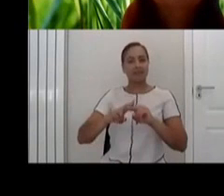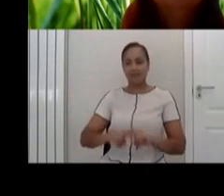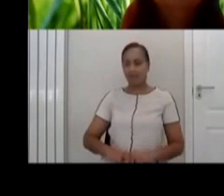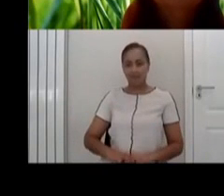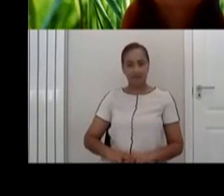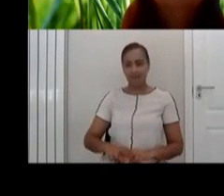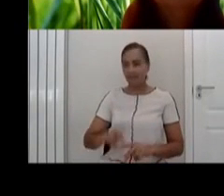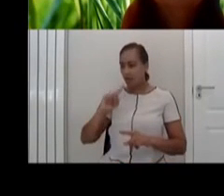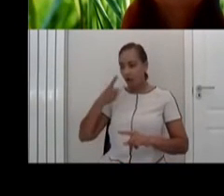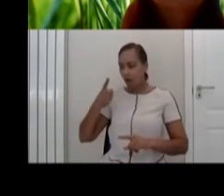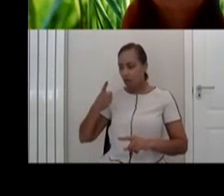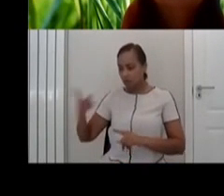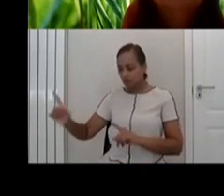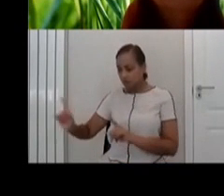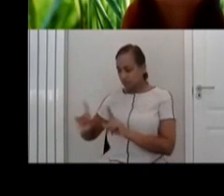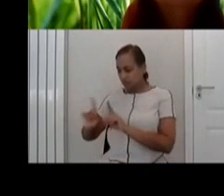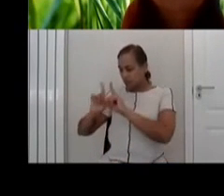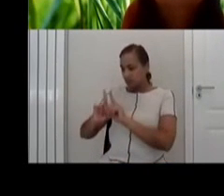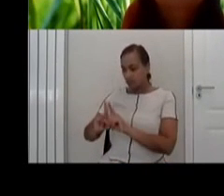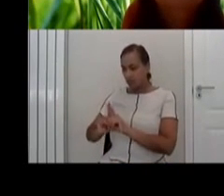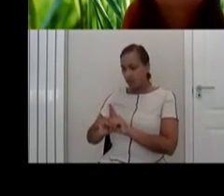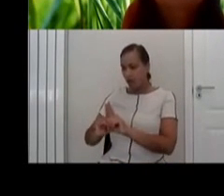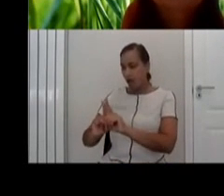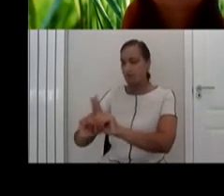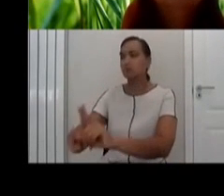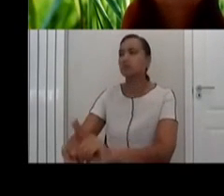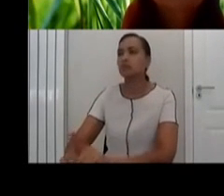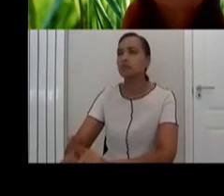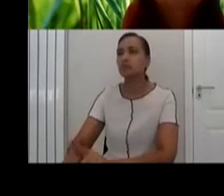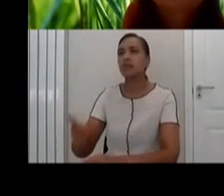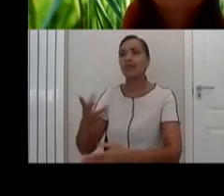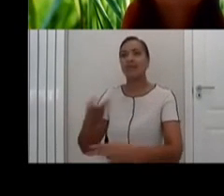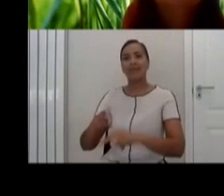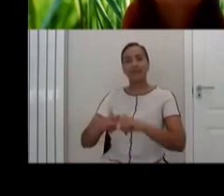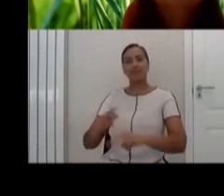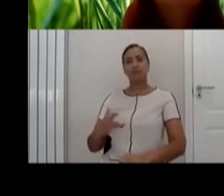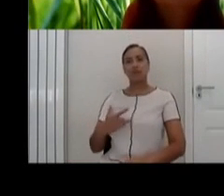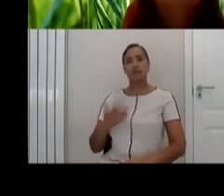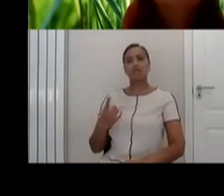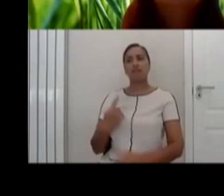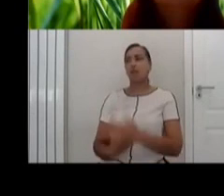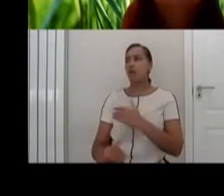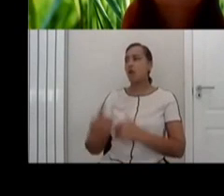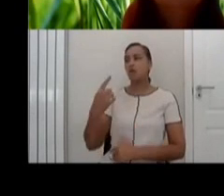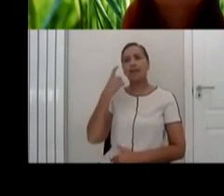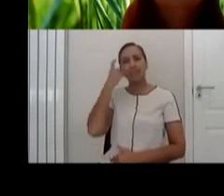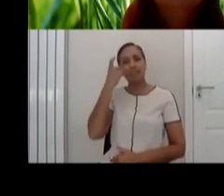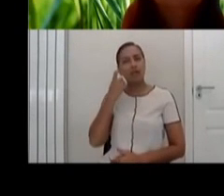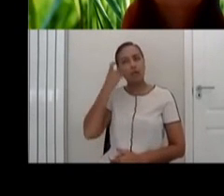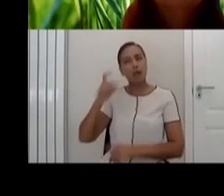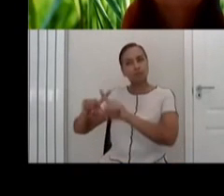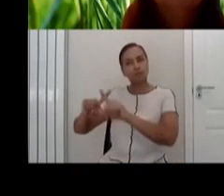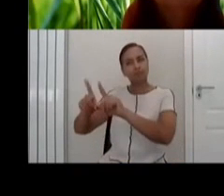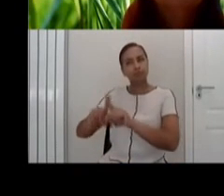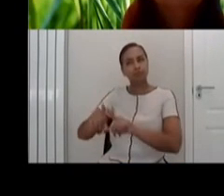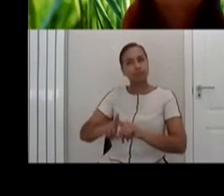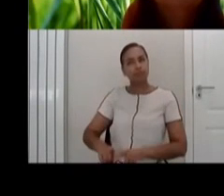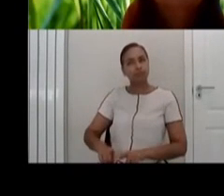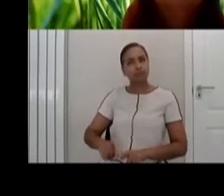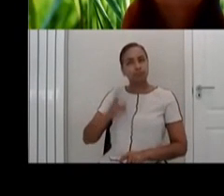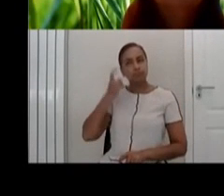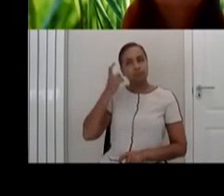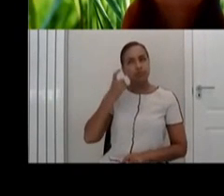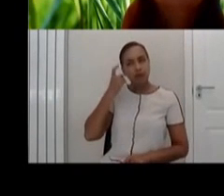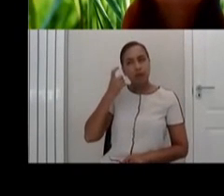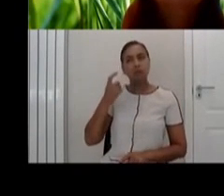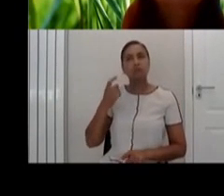to guide you, kind of thinking about ways of overcoming these issues around social